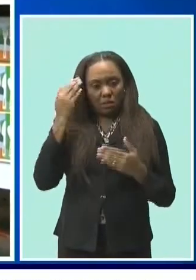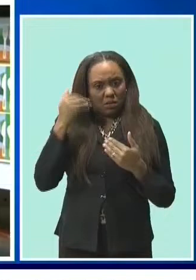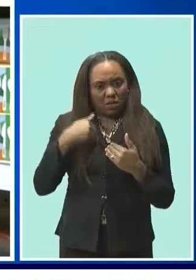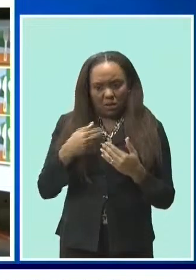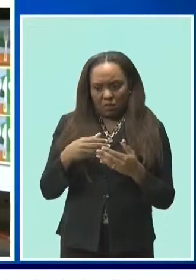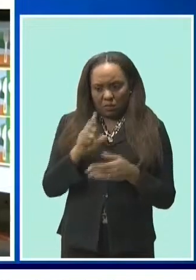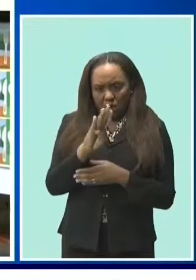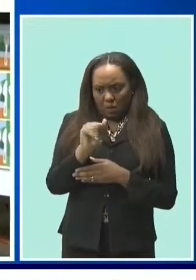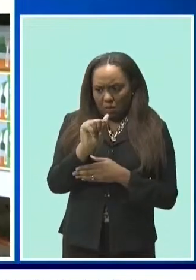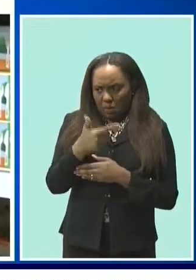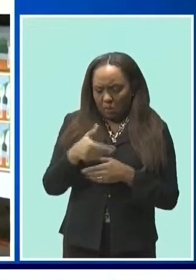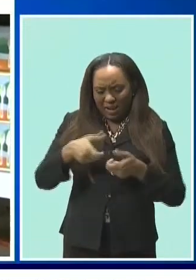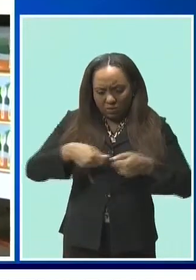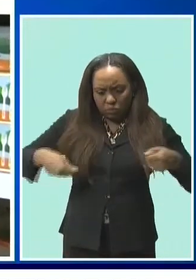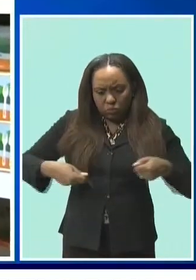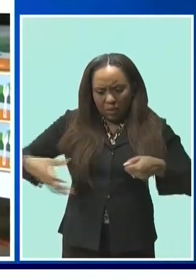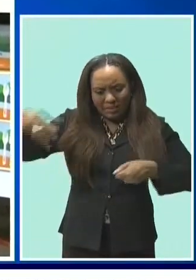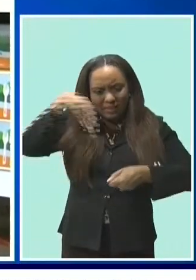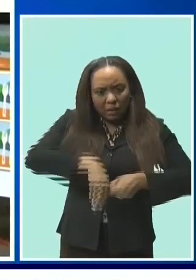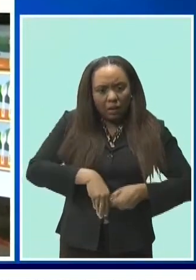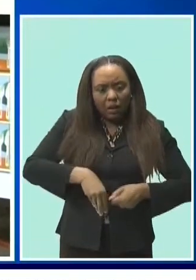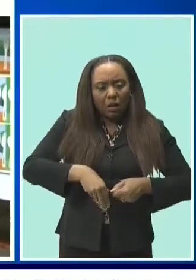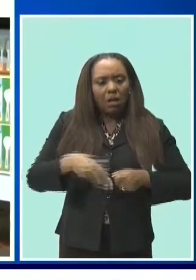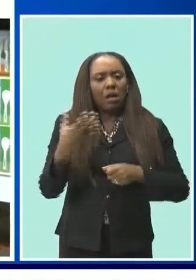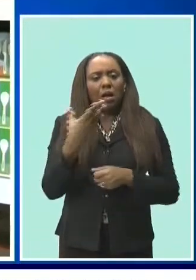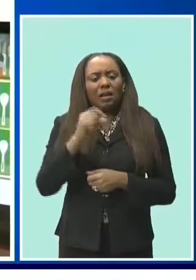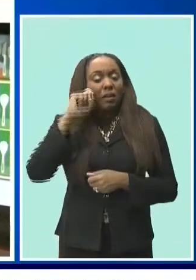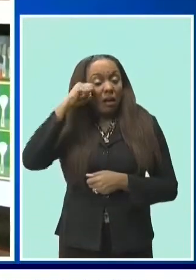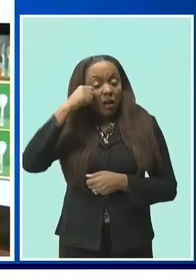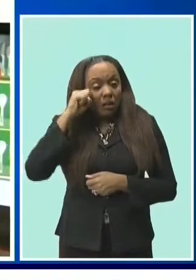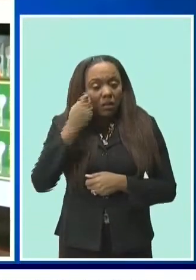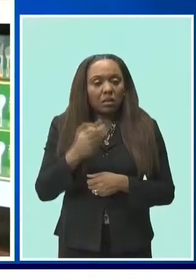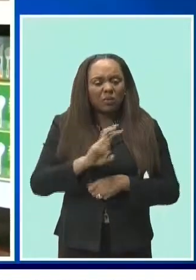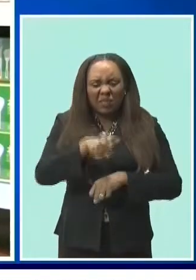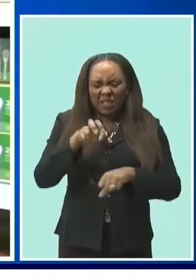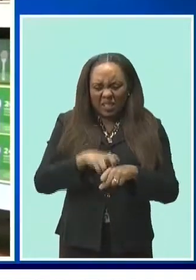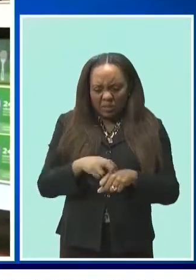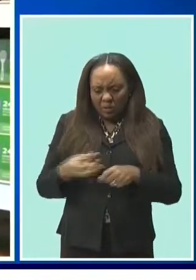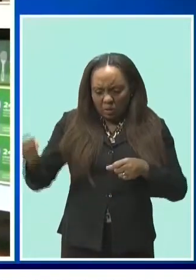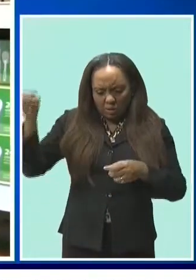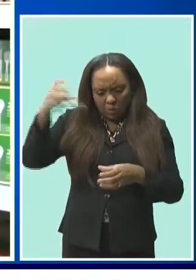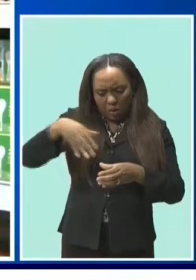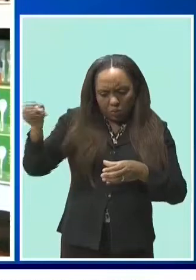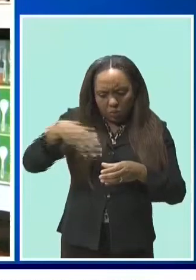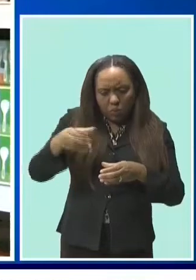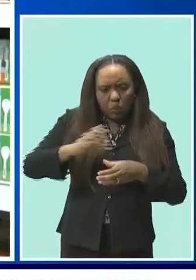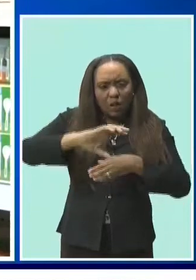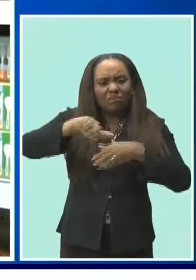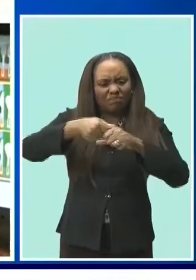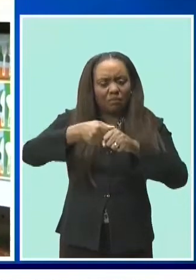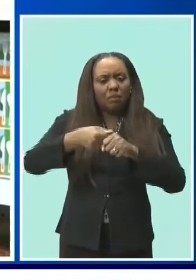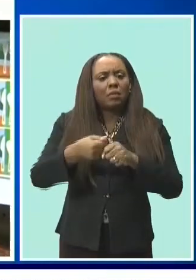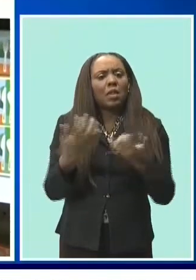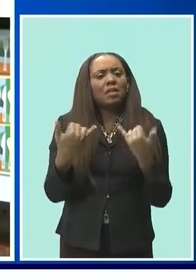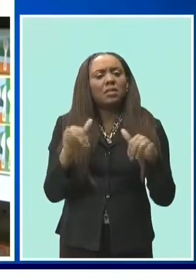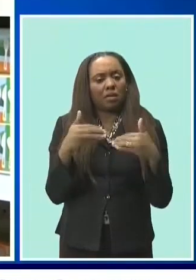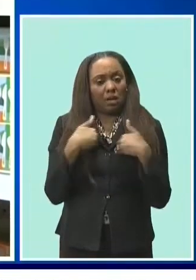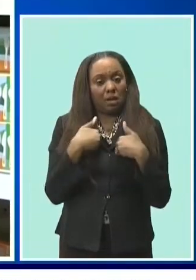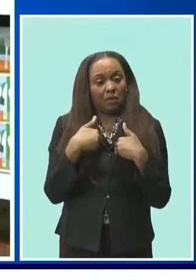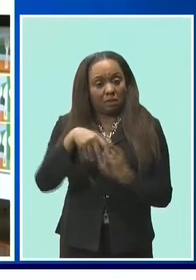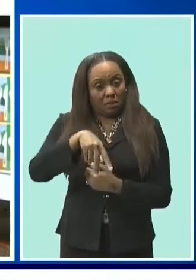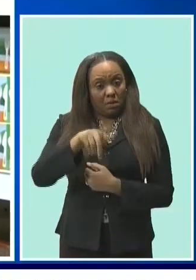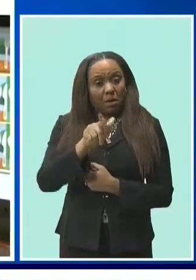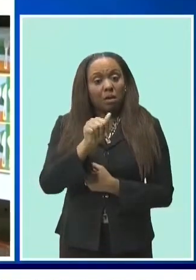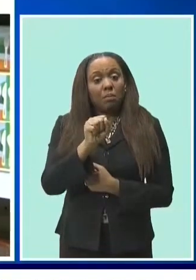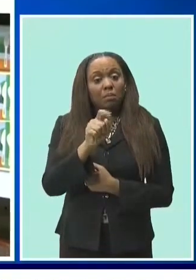it in. Also, the produce to put in, like the onions and potatoes, if you select in your own. And also, we